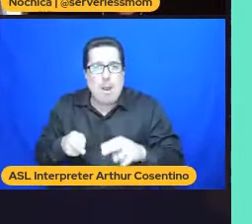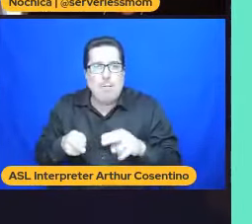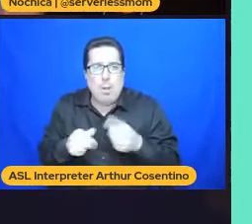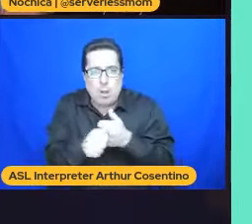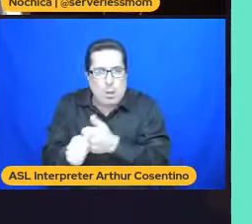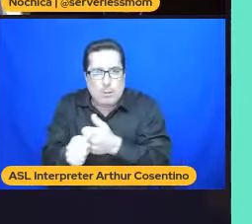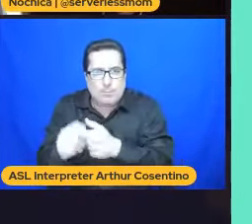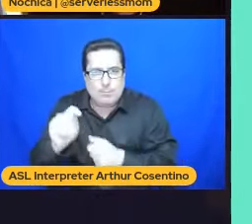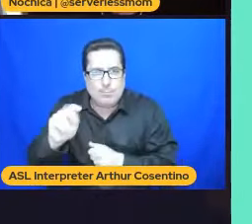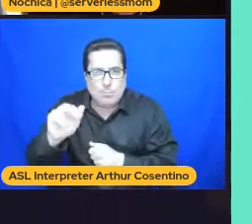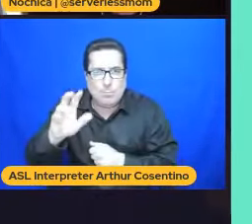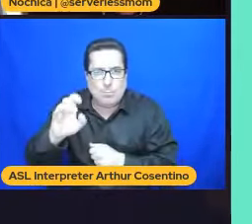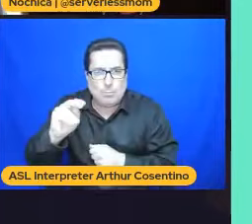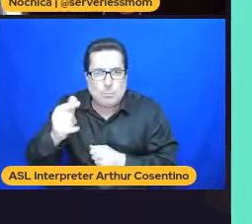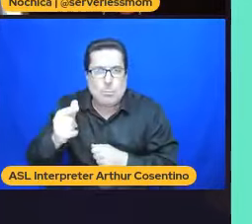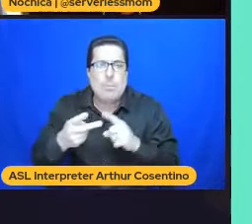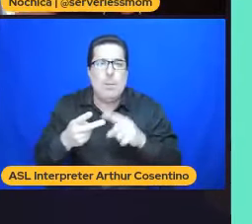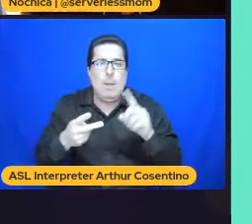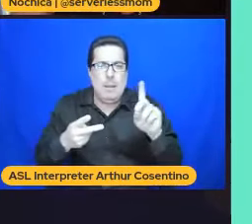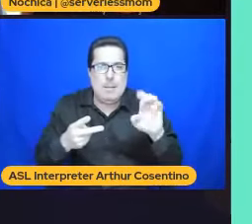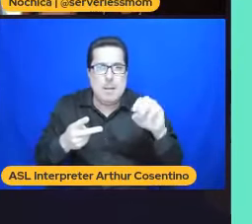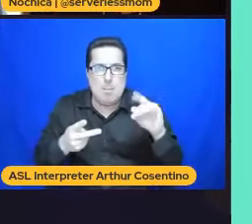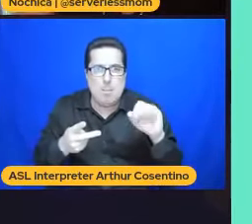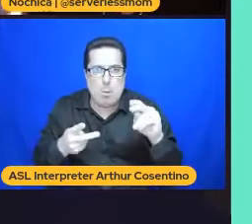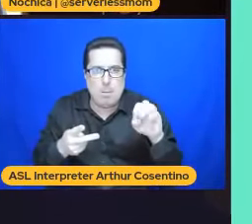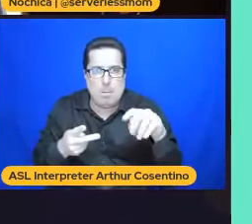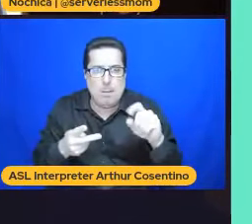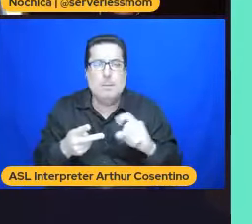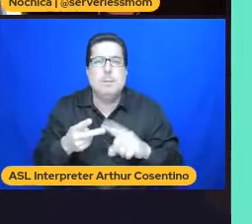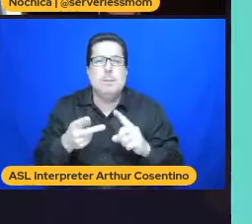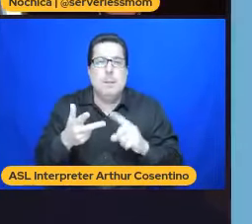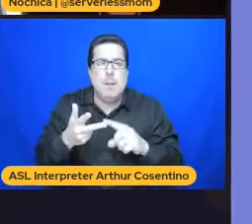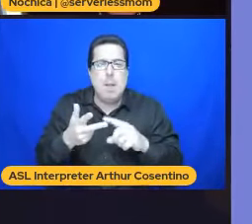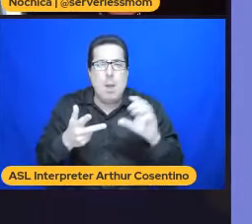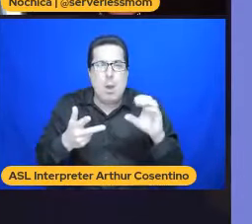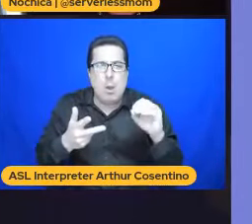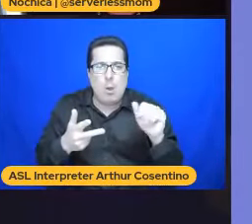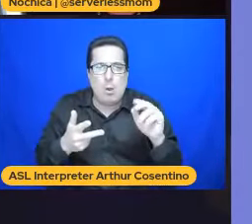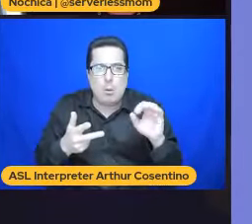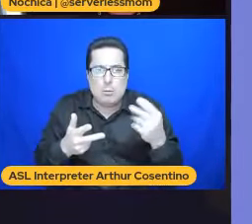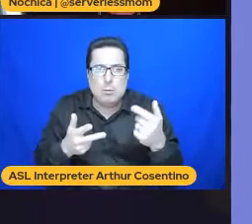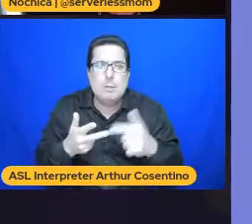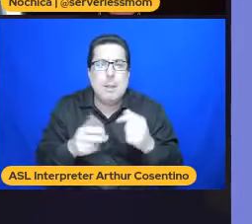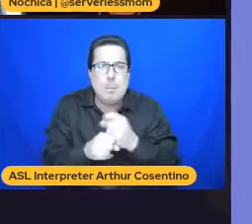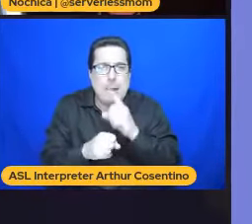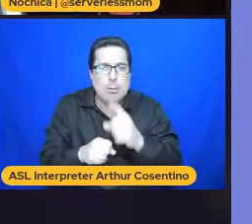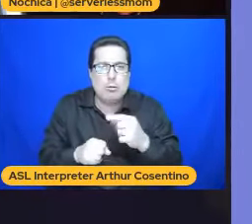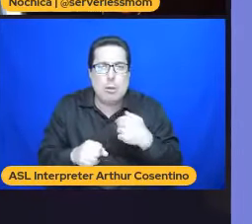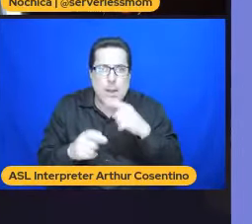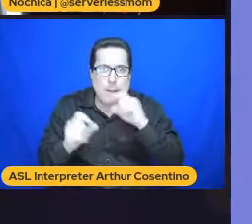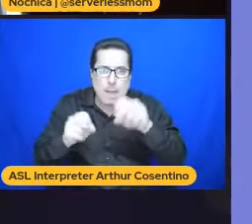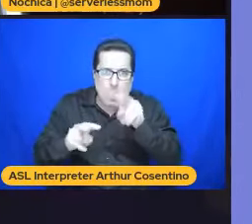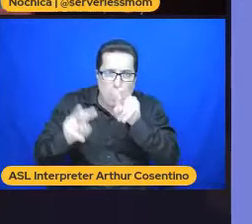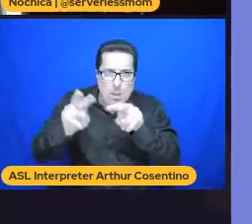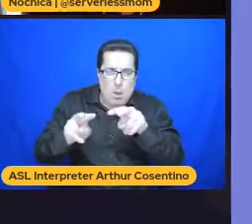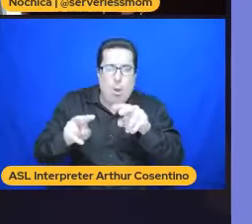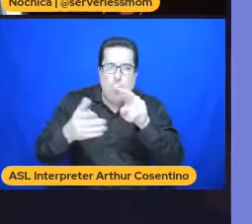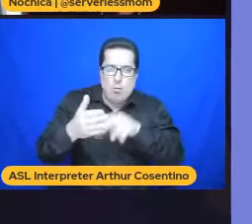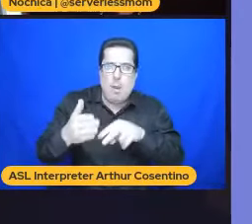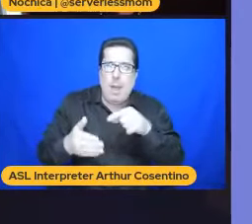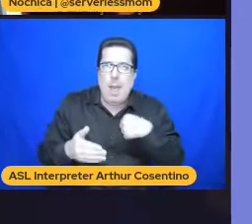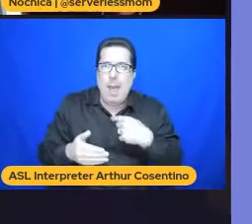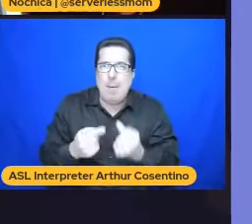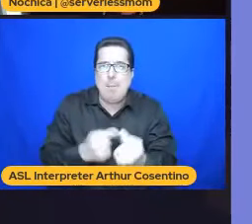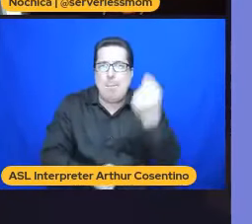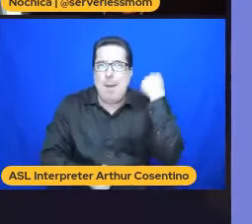deployments and other code changes in a way that is usable and quickly readable. So I worked for New Relic, and back in the